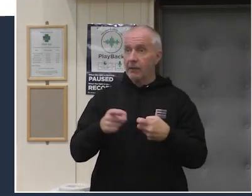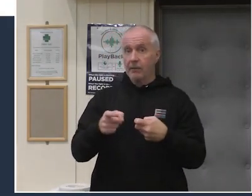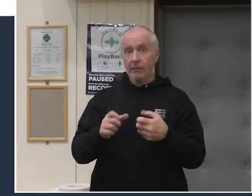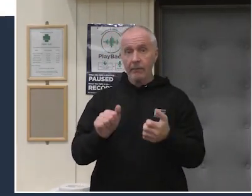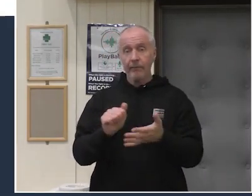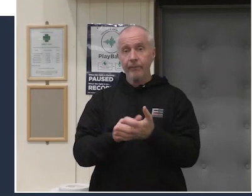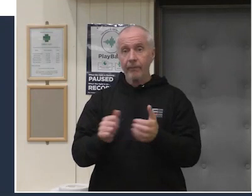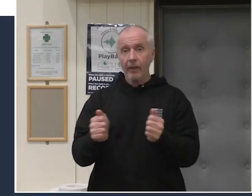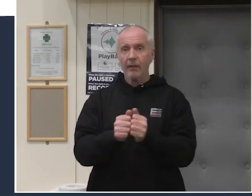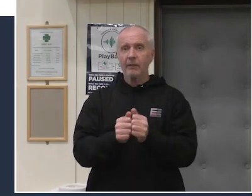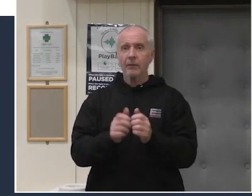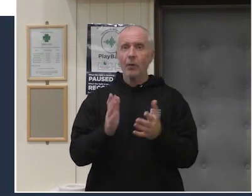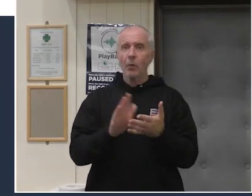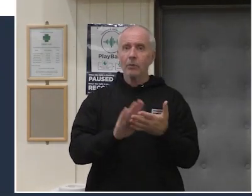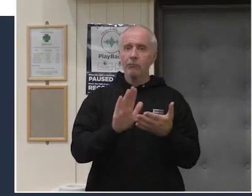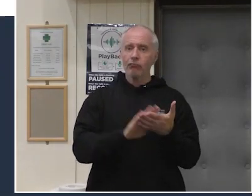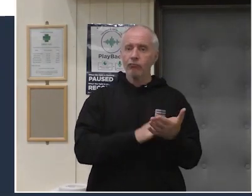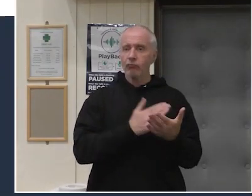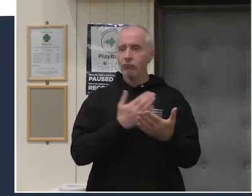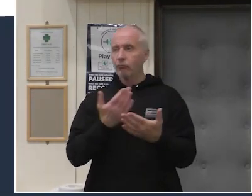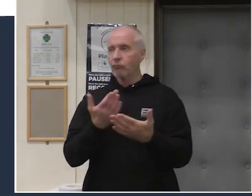call translational symmetry.